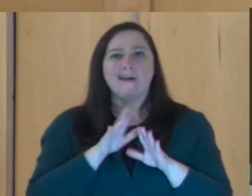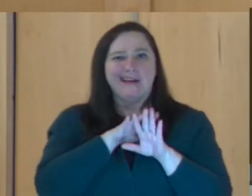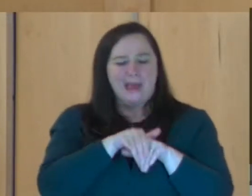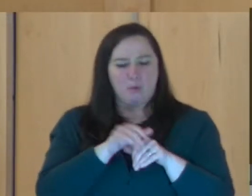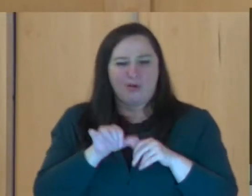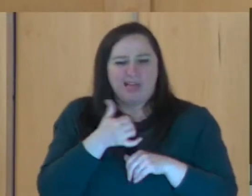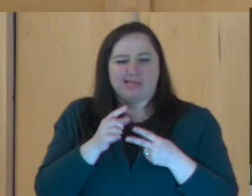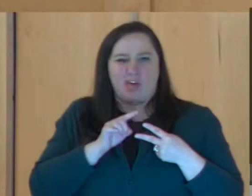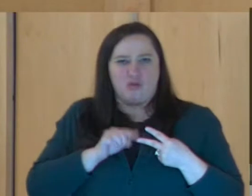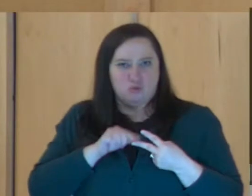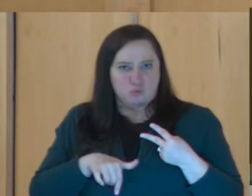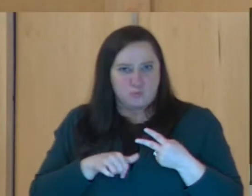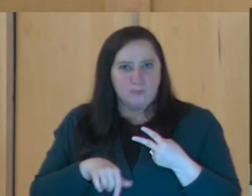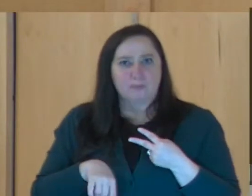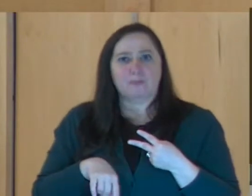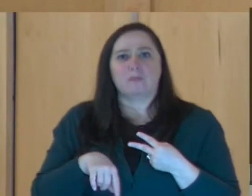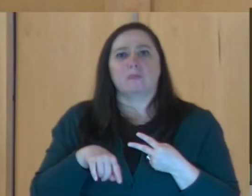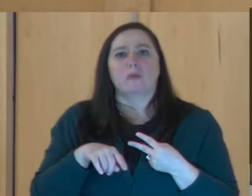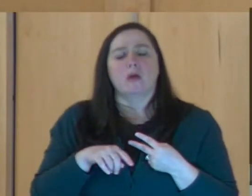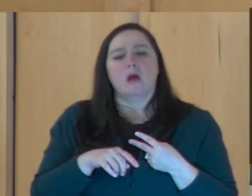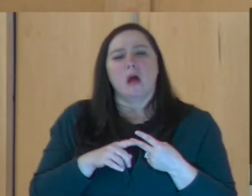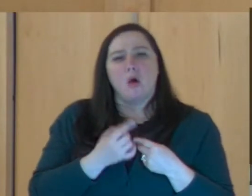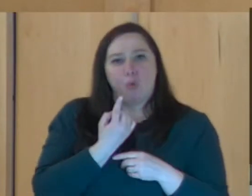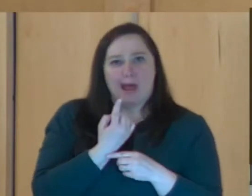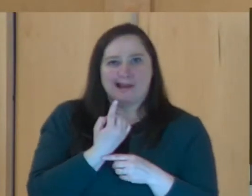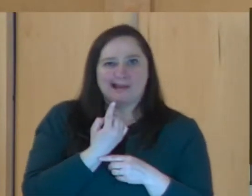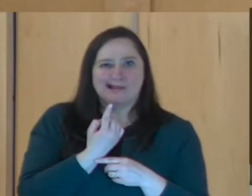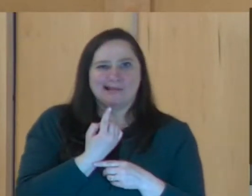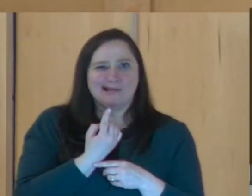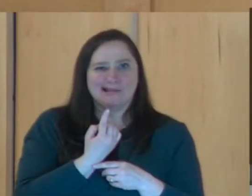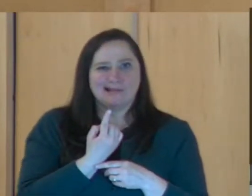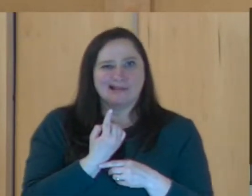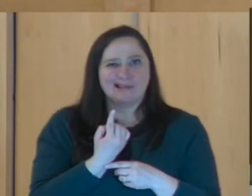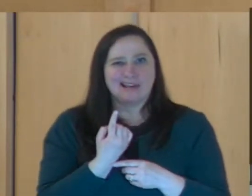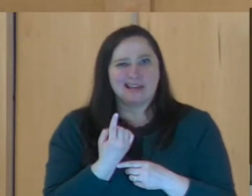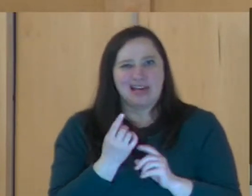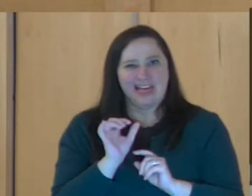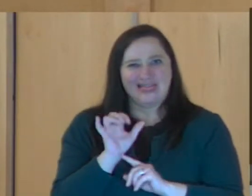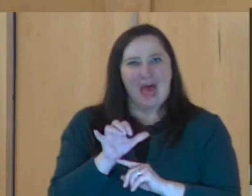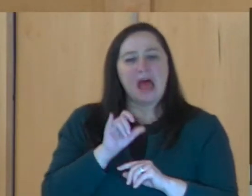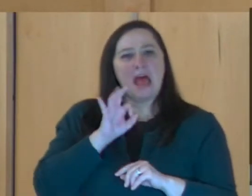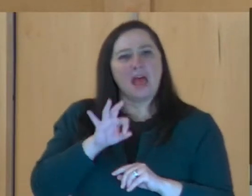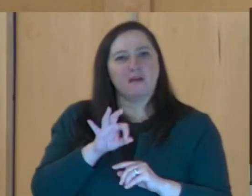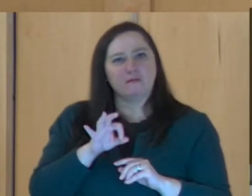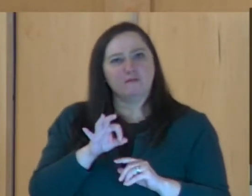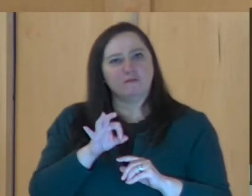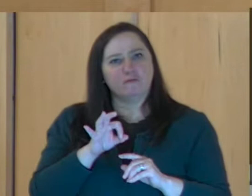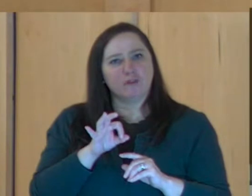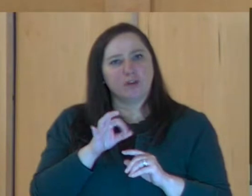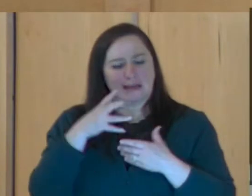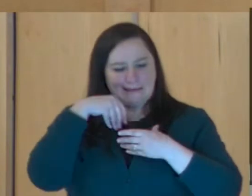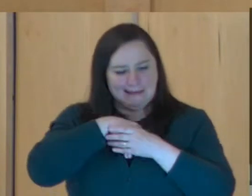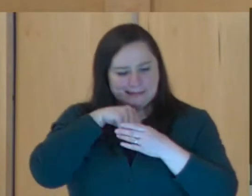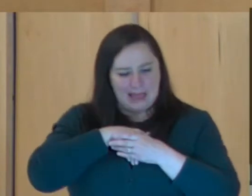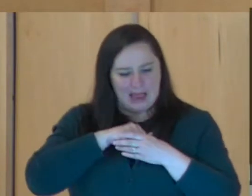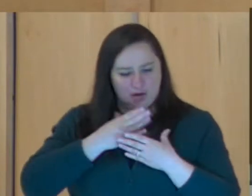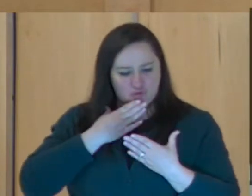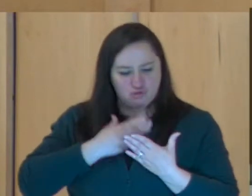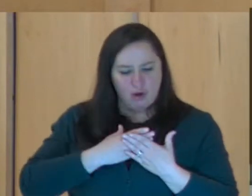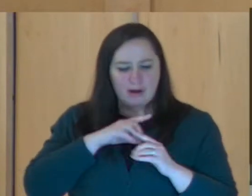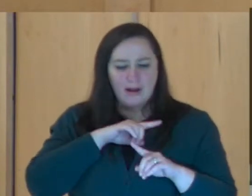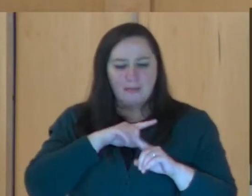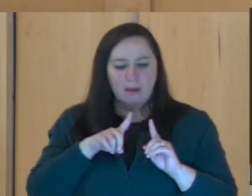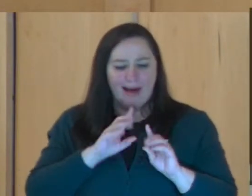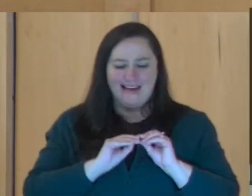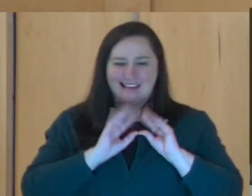two categories. The one mark number one would be if you claim to be good on the inside, but make